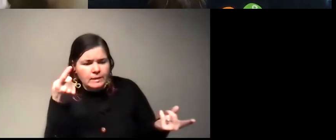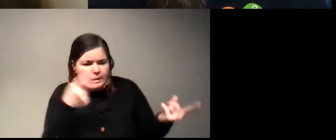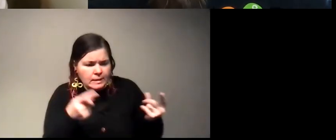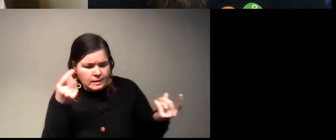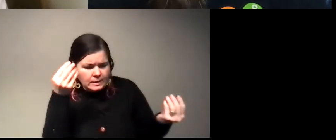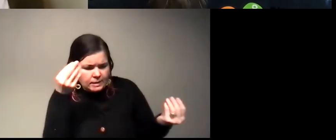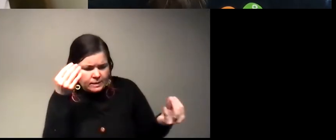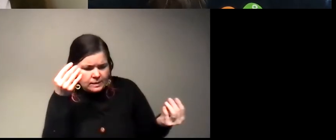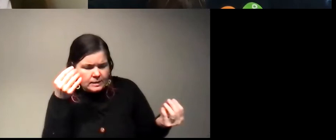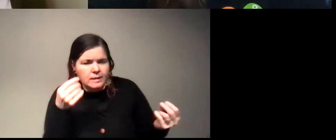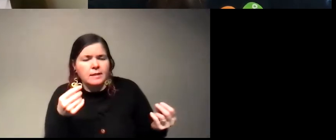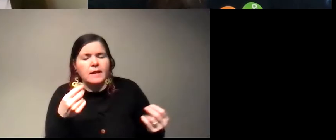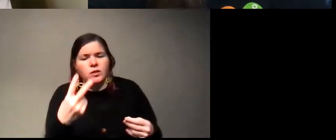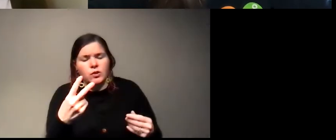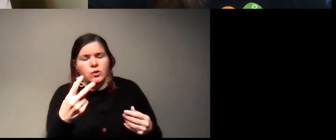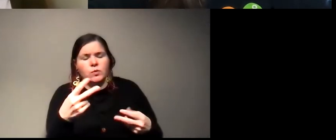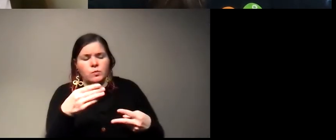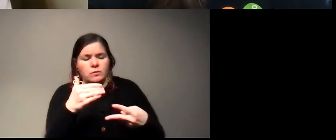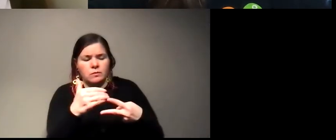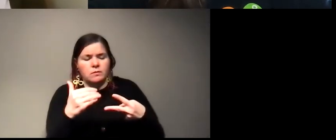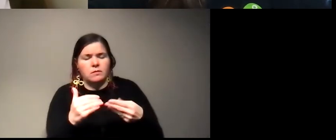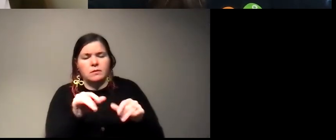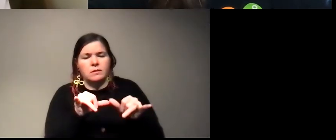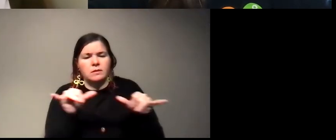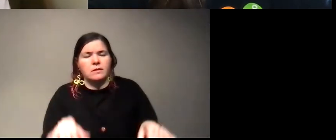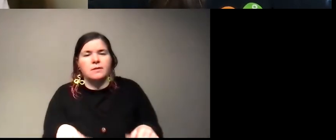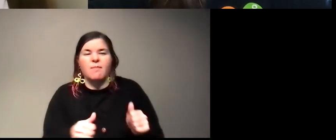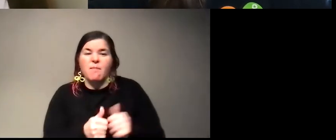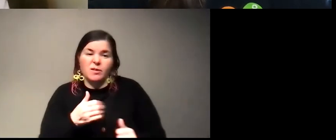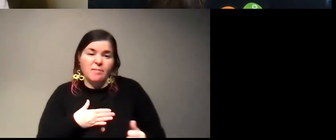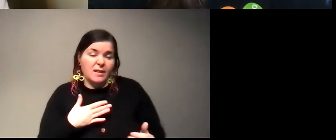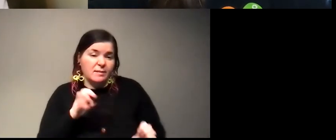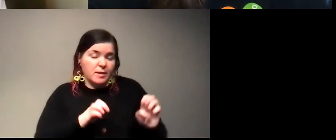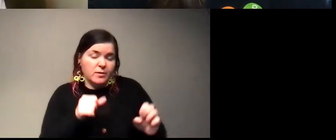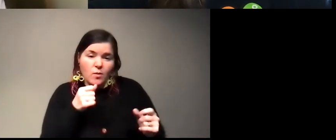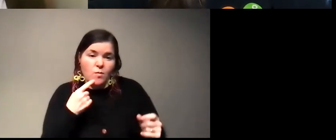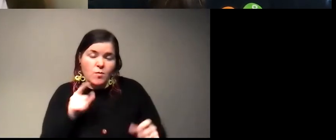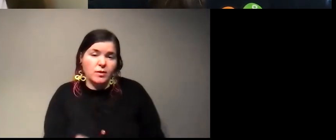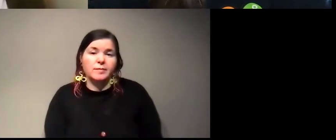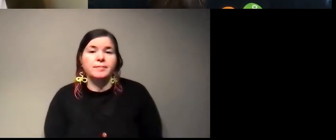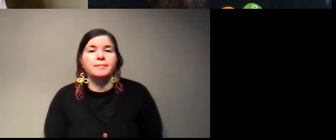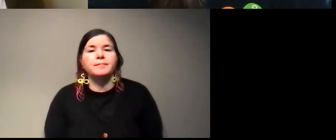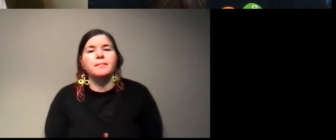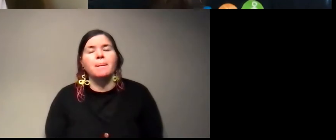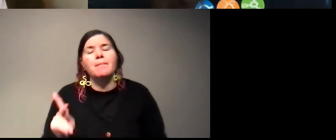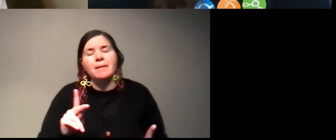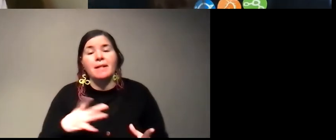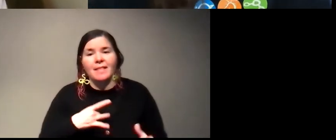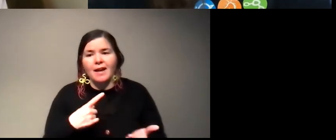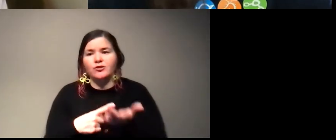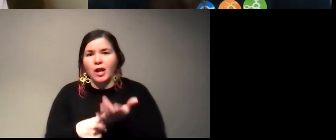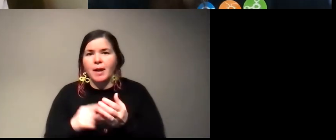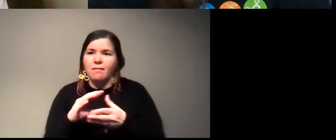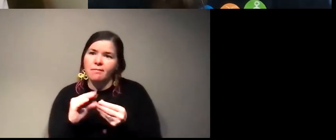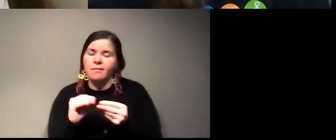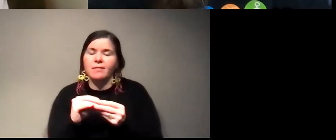with our 2-tiered system. But yeah, most of my experiments don't work. The only ones that people like talking about though are are the ones that do work. So